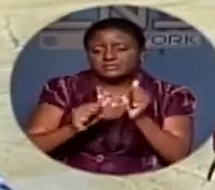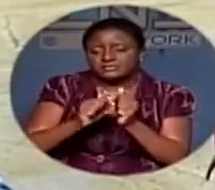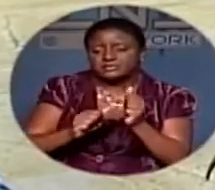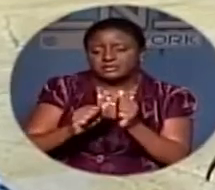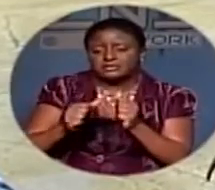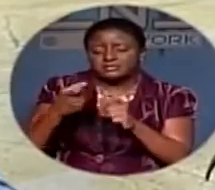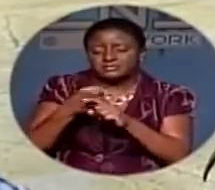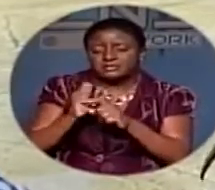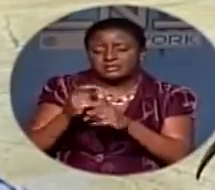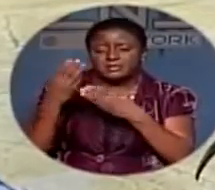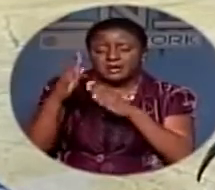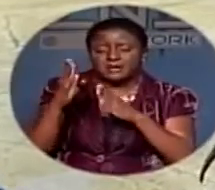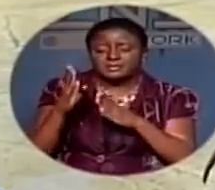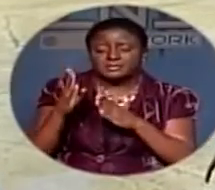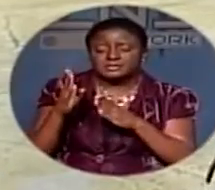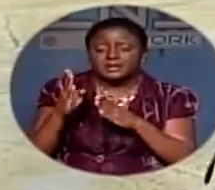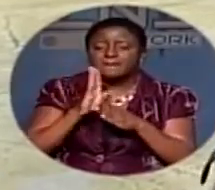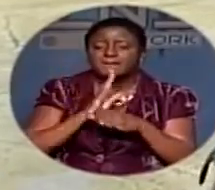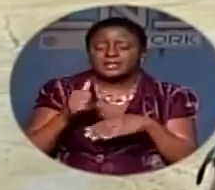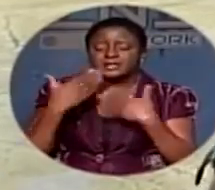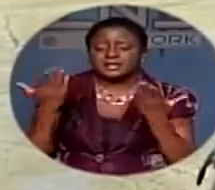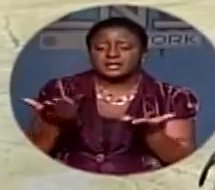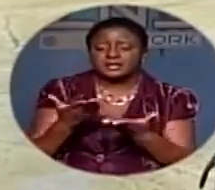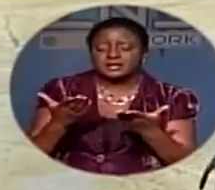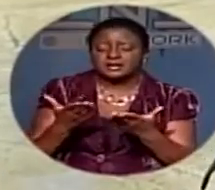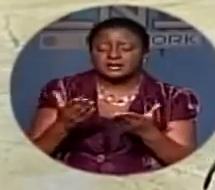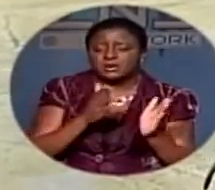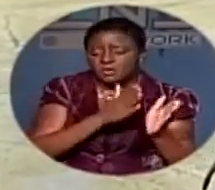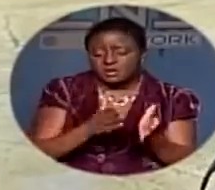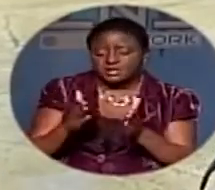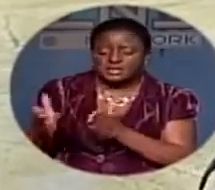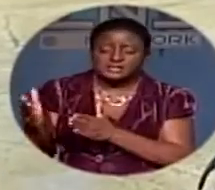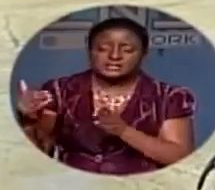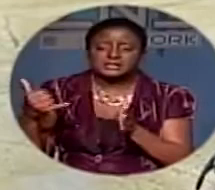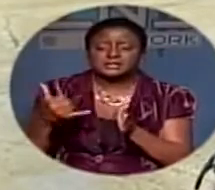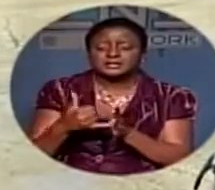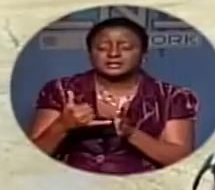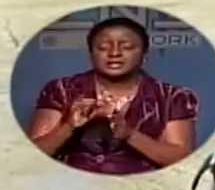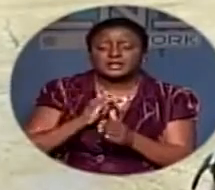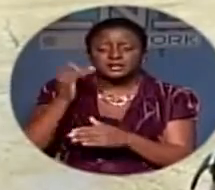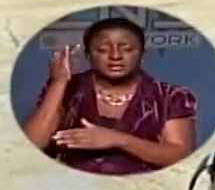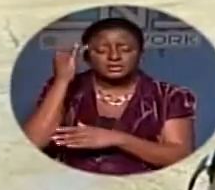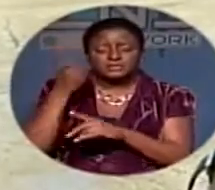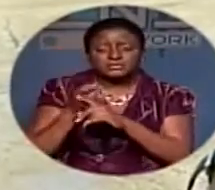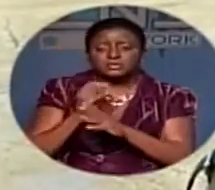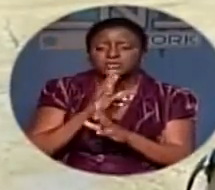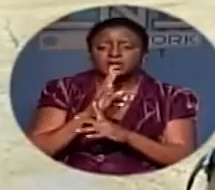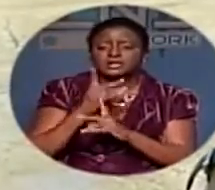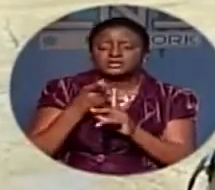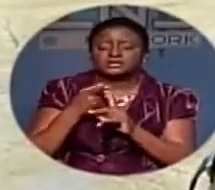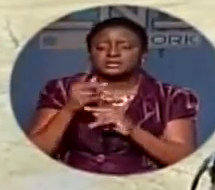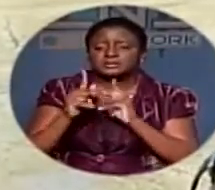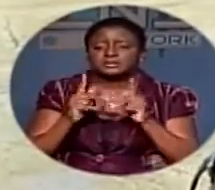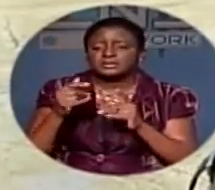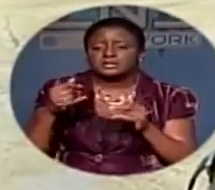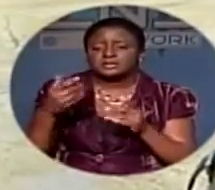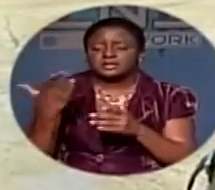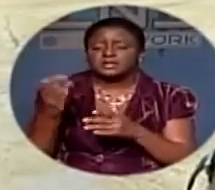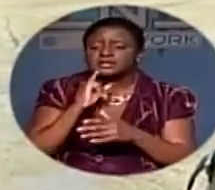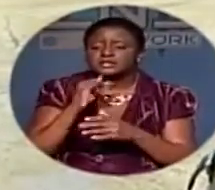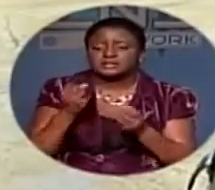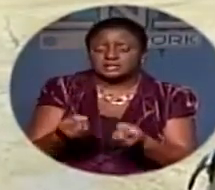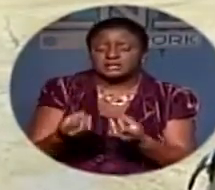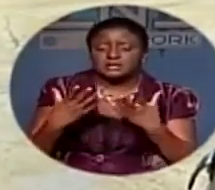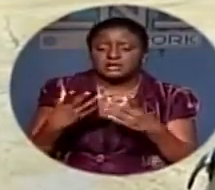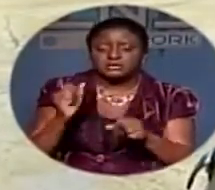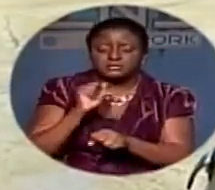here. But, you know, as far as organizing it, I know from just talking to people, there's a lot of work behind the scenes and so much has to